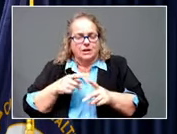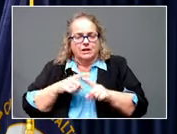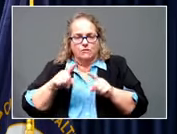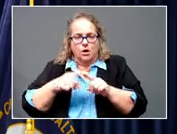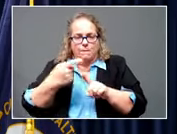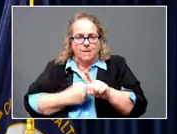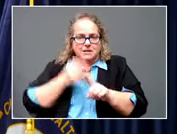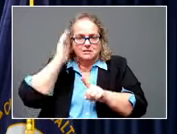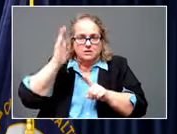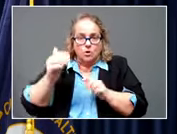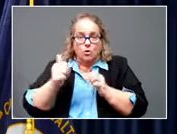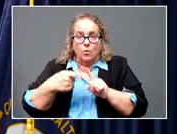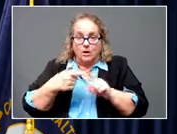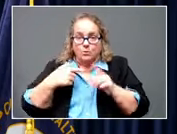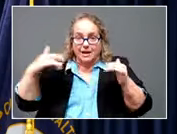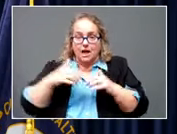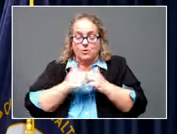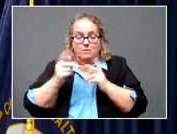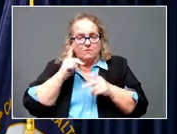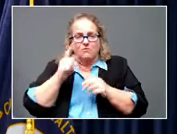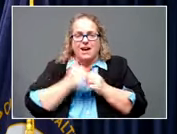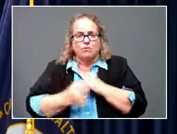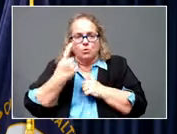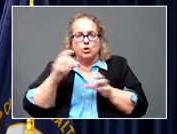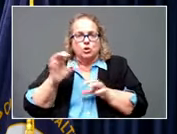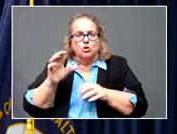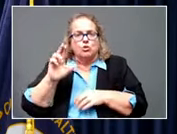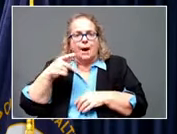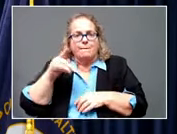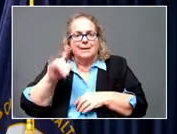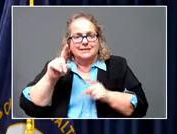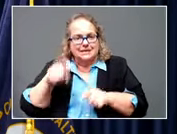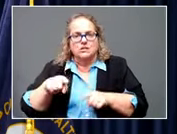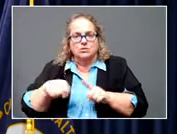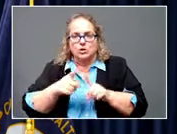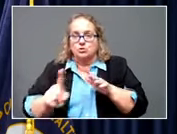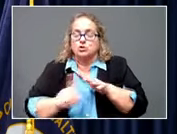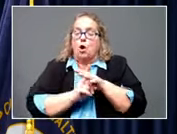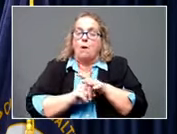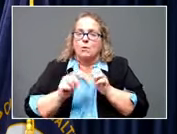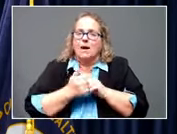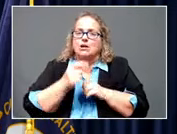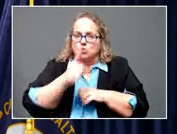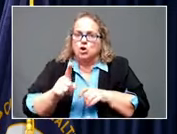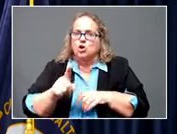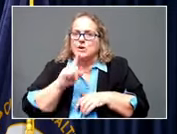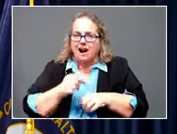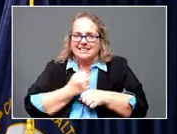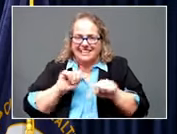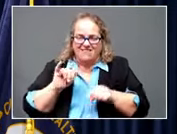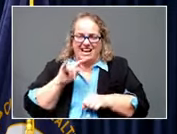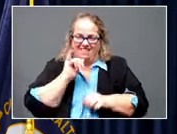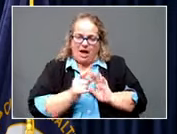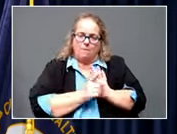people for everybody to do a rapid test when they show up, make sure everybody's safe at that moment. It'll give us new tools to be